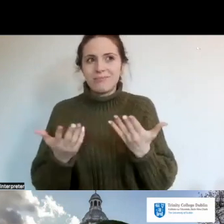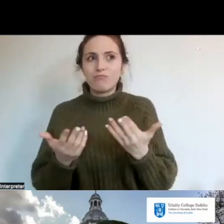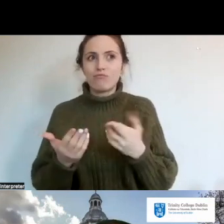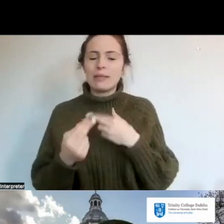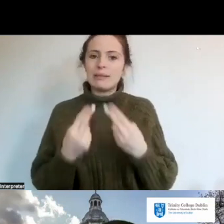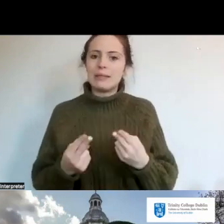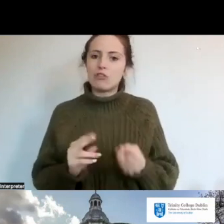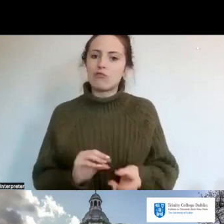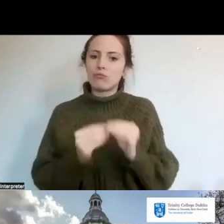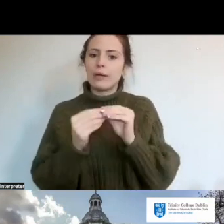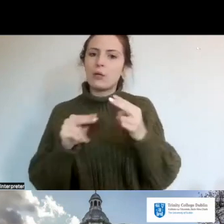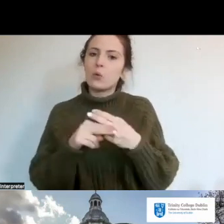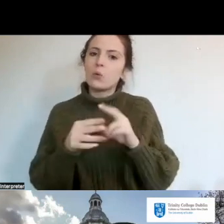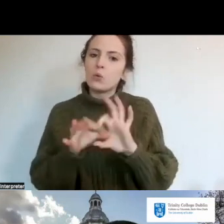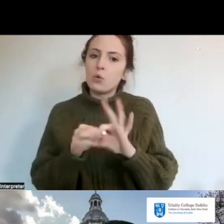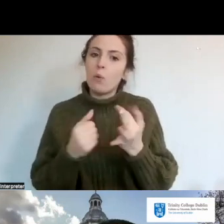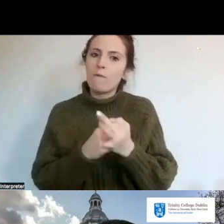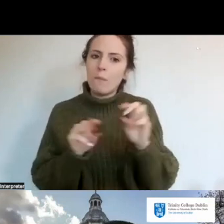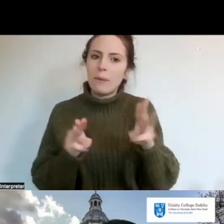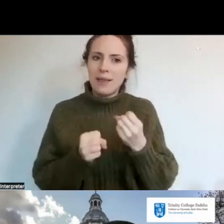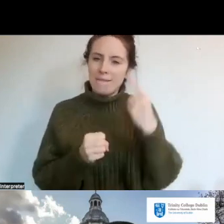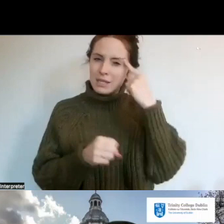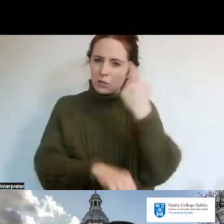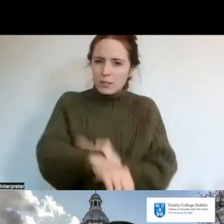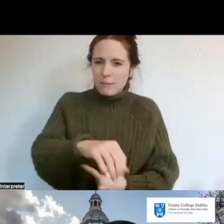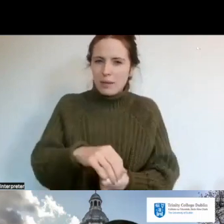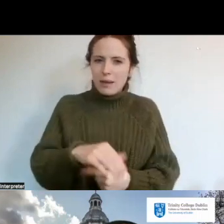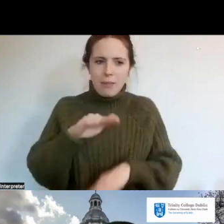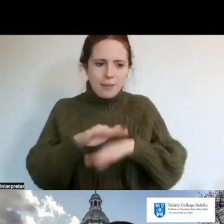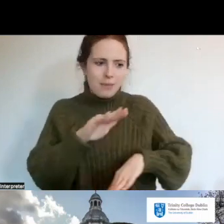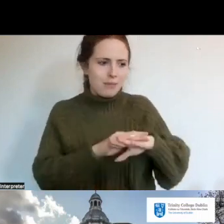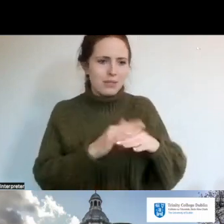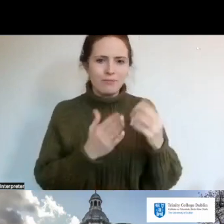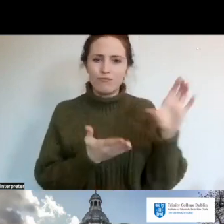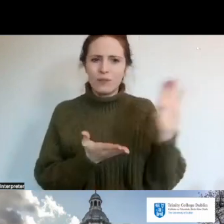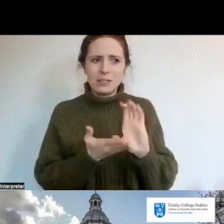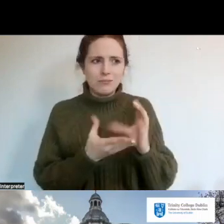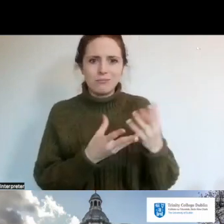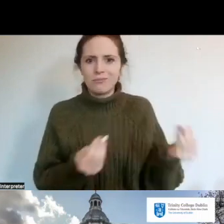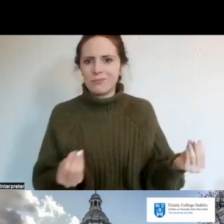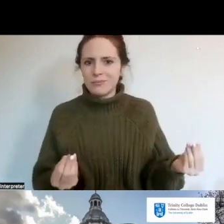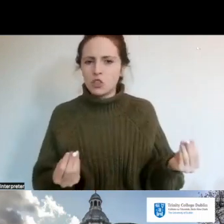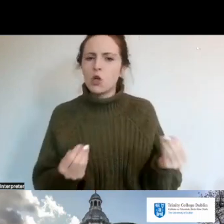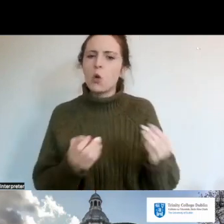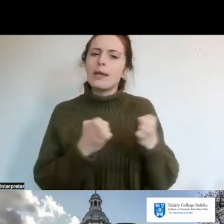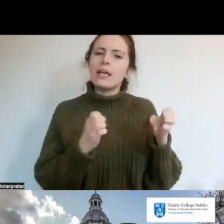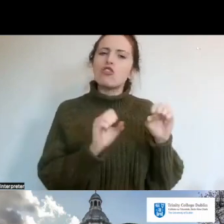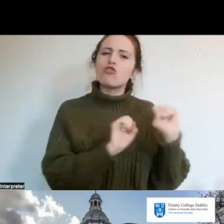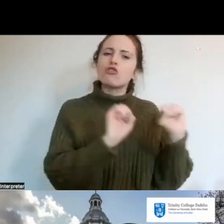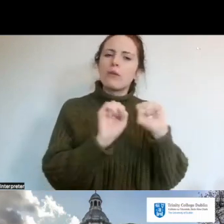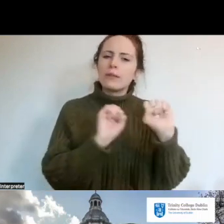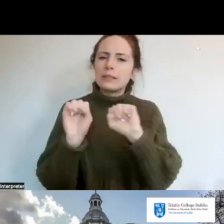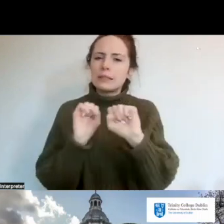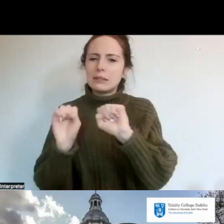disability within the services themselves. So each service showed a mix of a number of these particular types